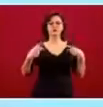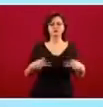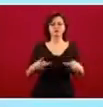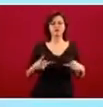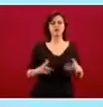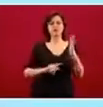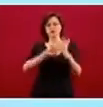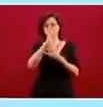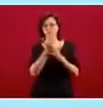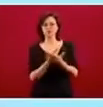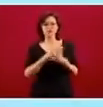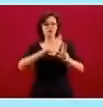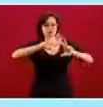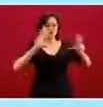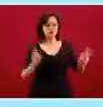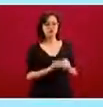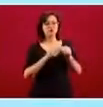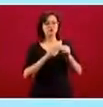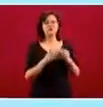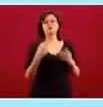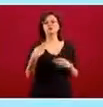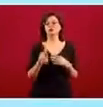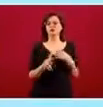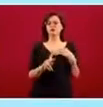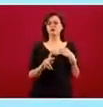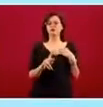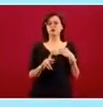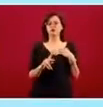we can bring it tomorrow to show it with you.